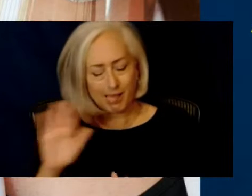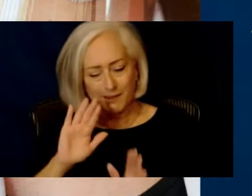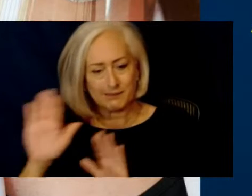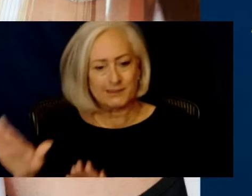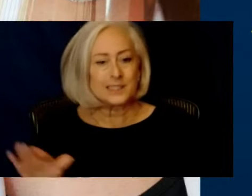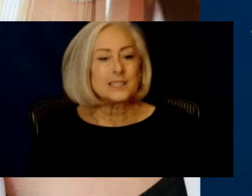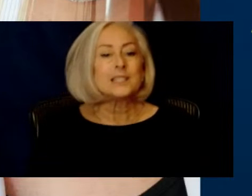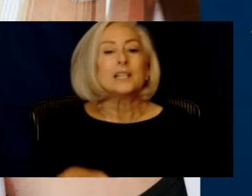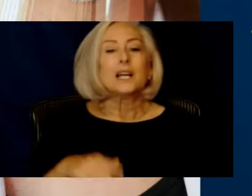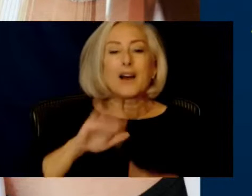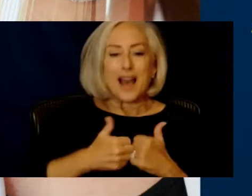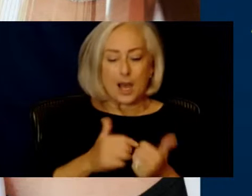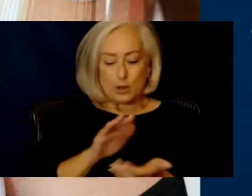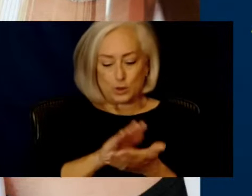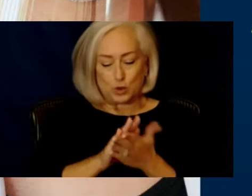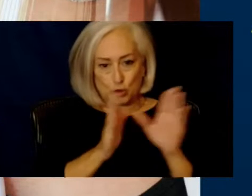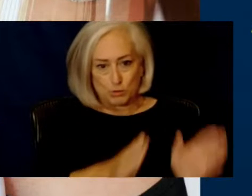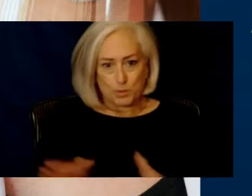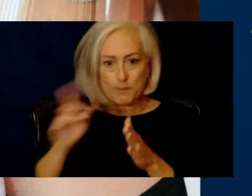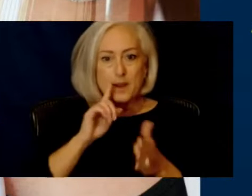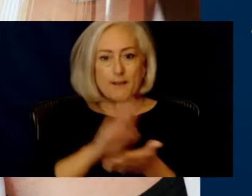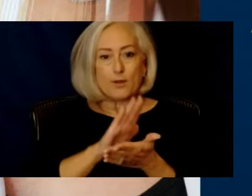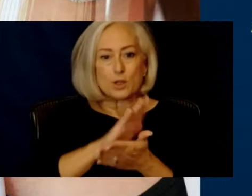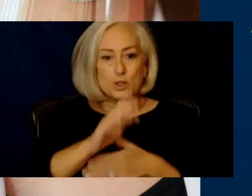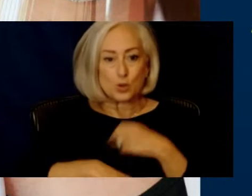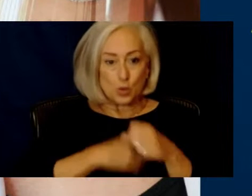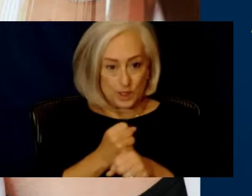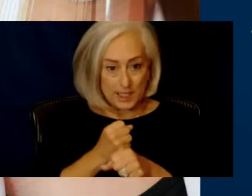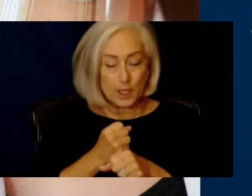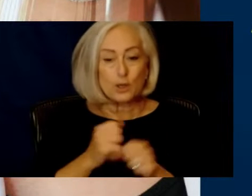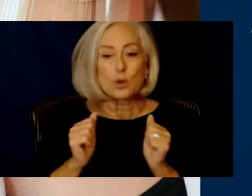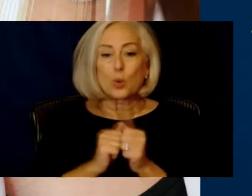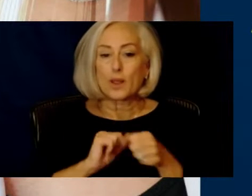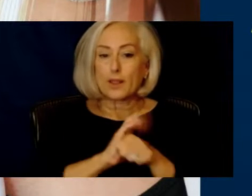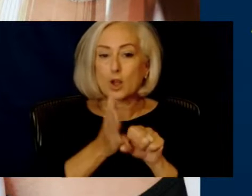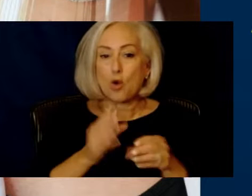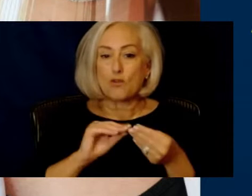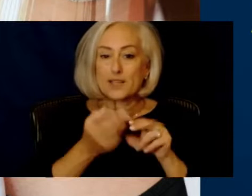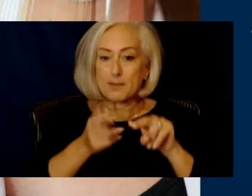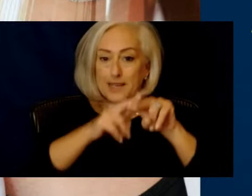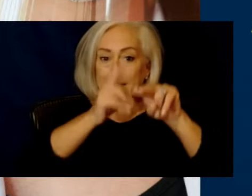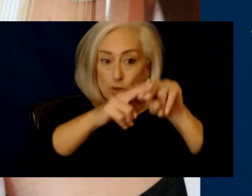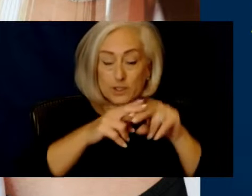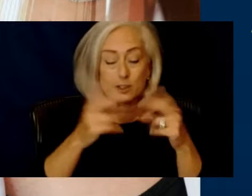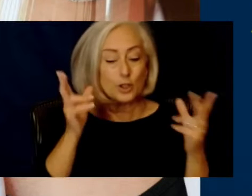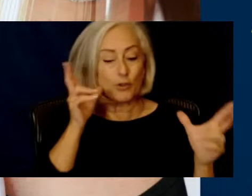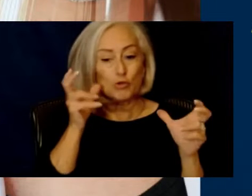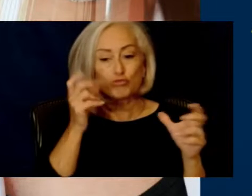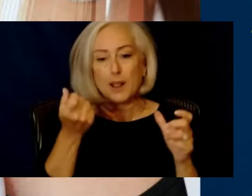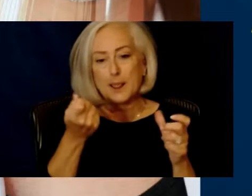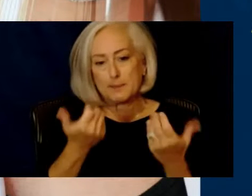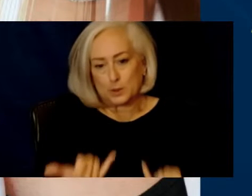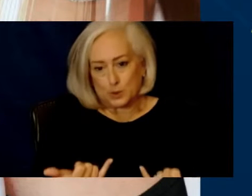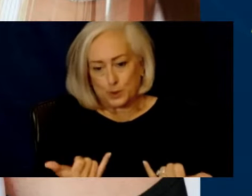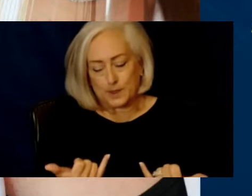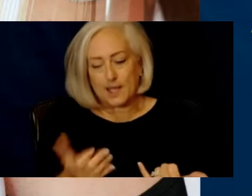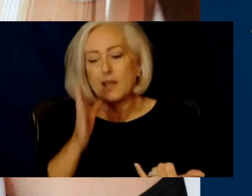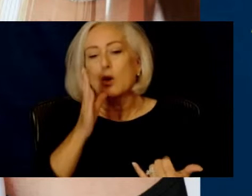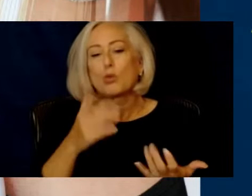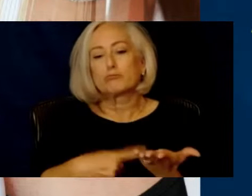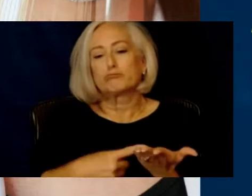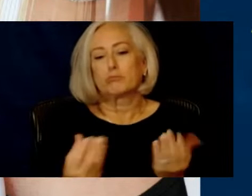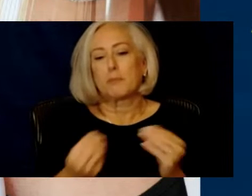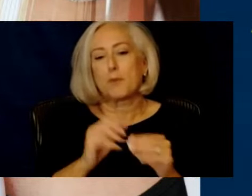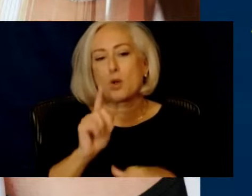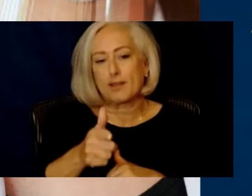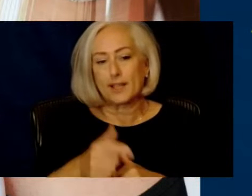Metro are preparing for the school year with the COVID numbers still rising. You already heard a little bit about that today. We'll be doing more of that discussion then. Then on the